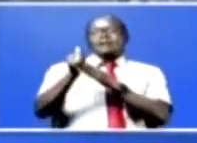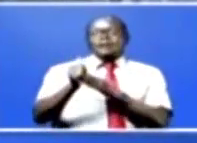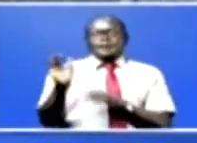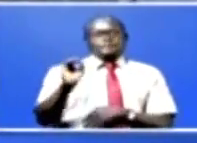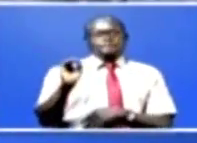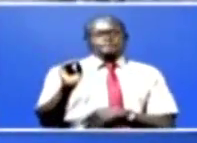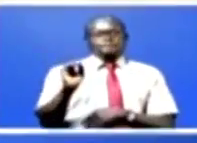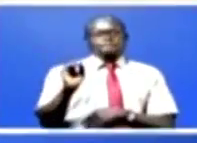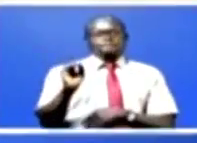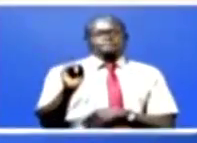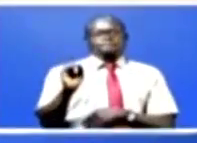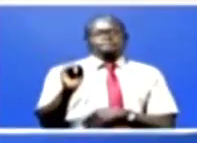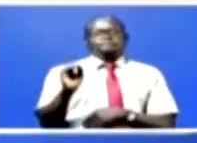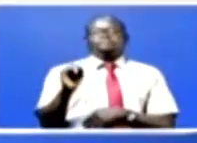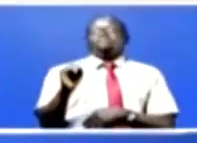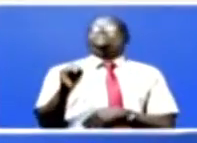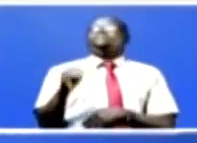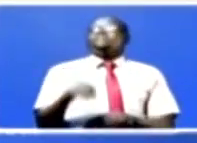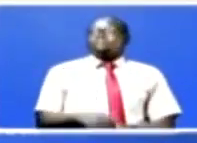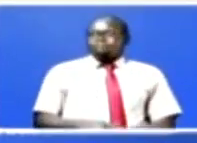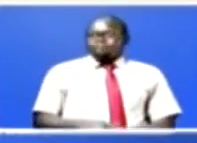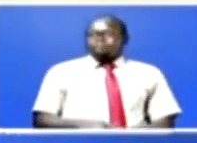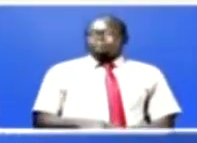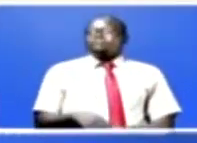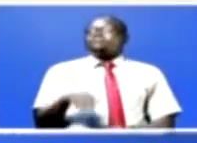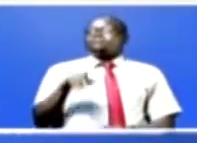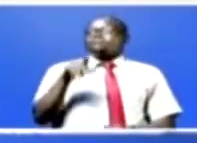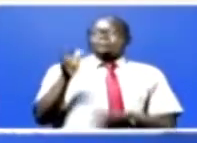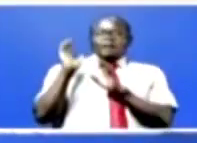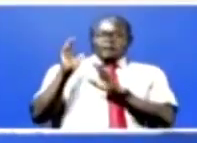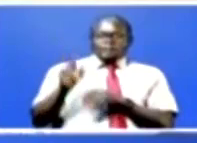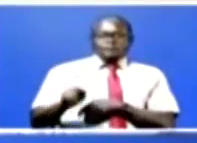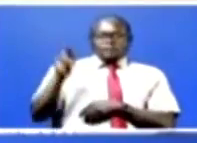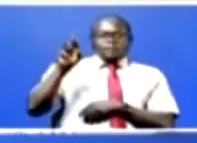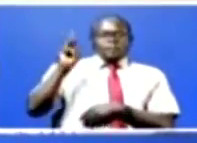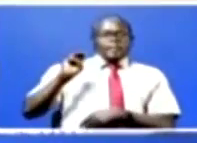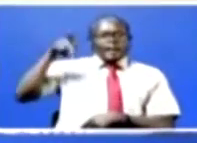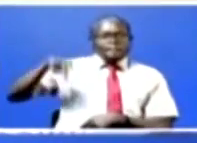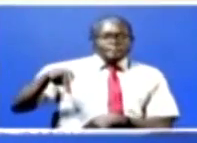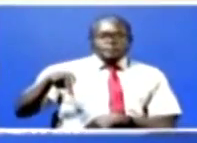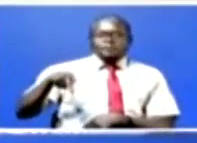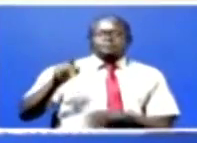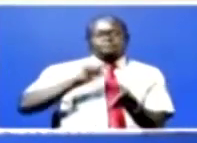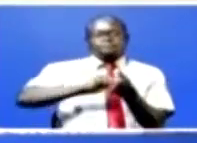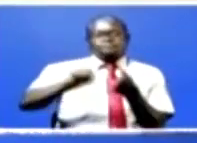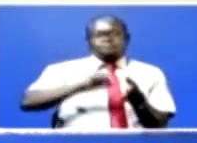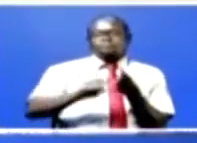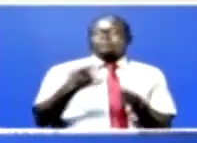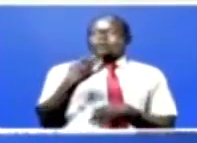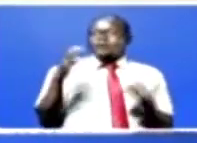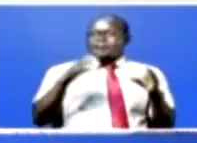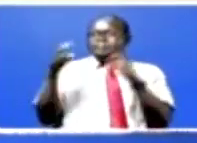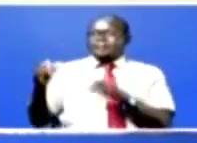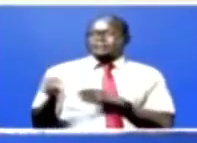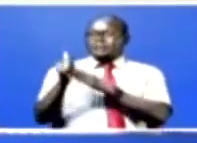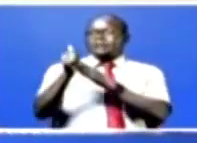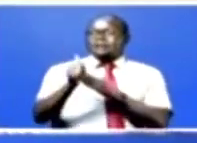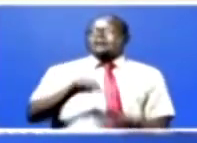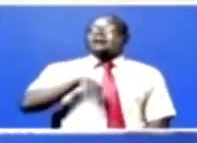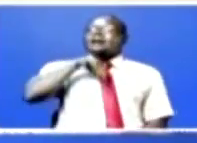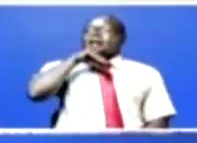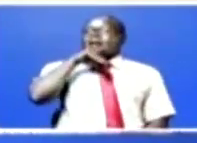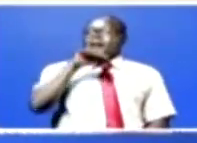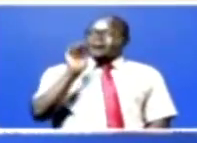party's ideology. On the other hand, Kilifi North MP Owen Baya has written to ODM party leader Raila